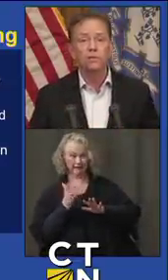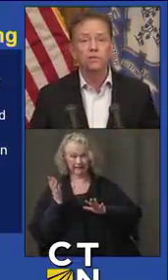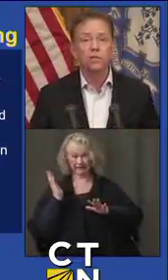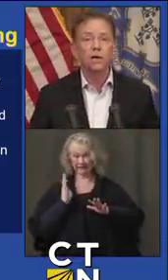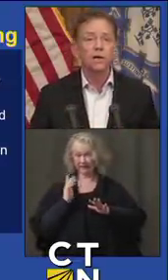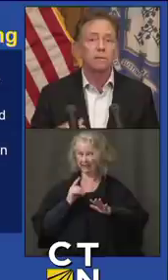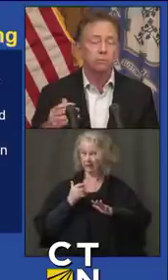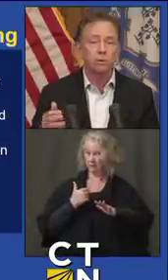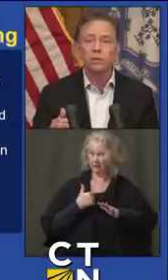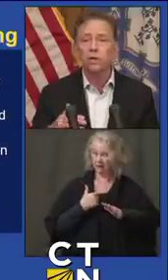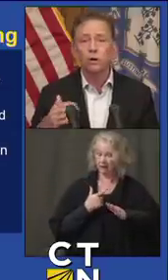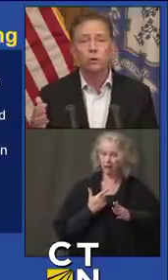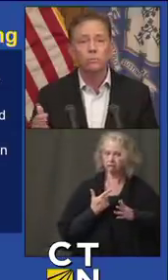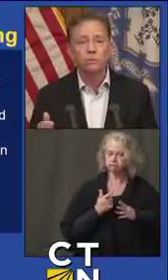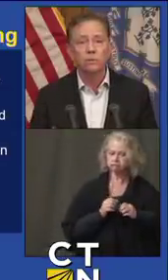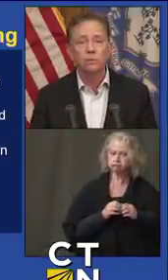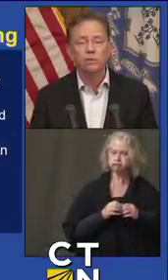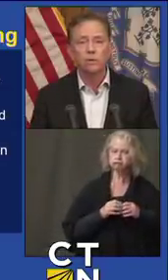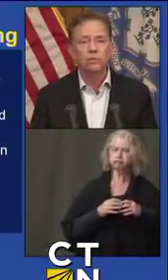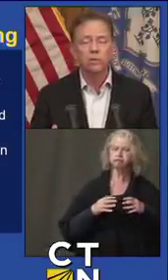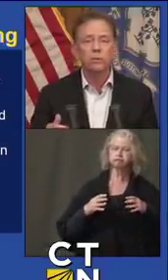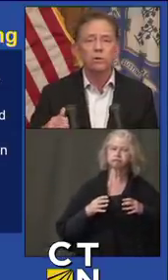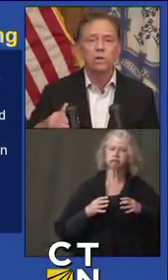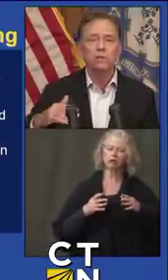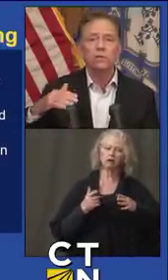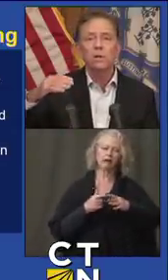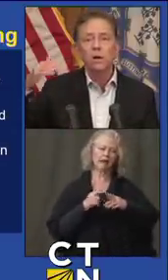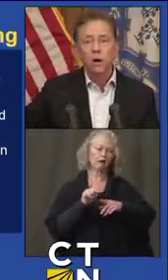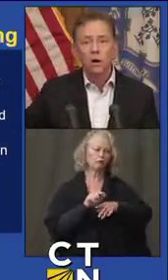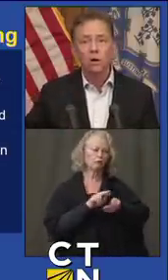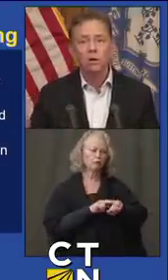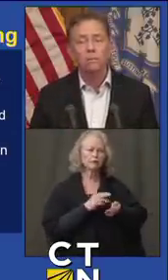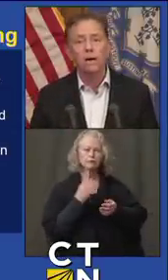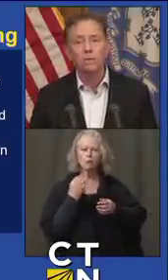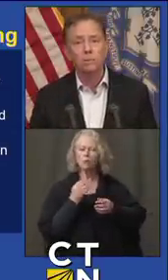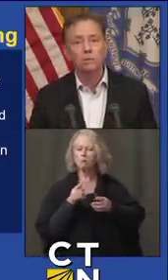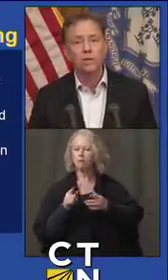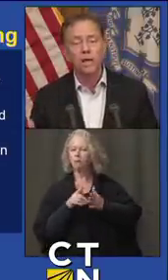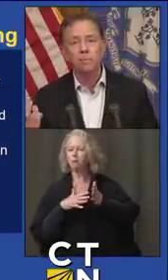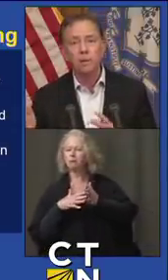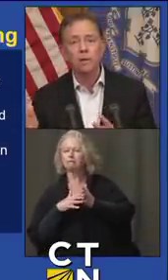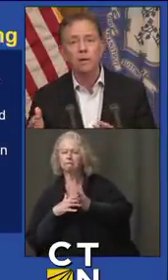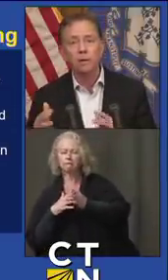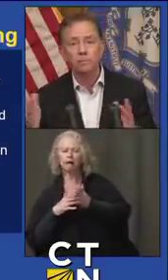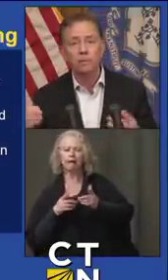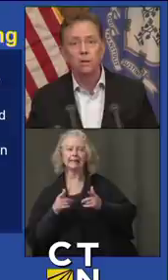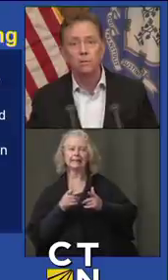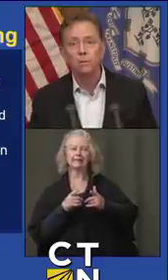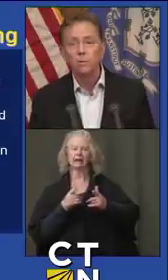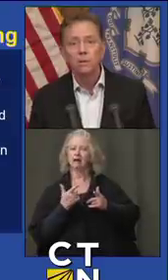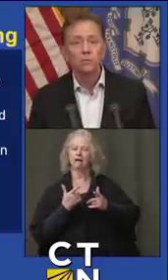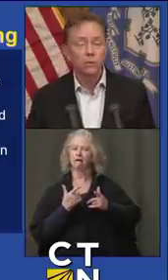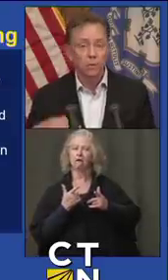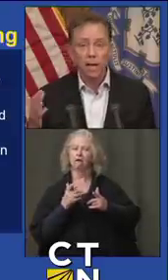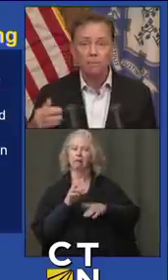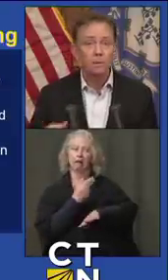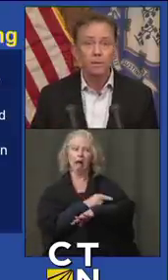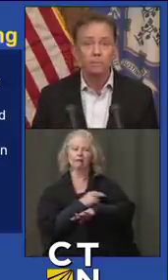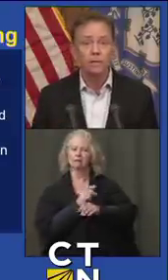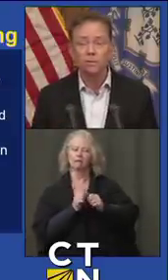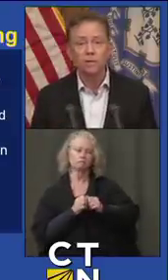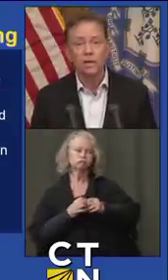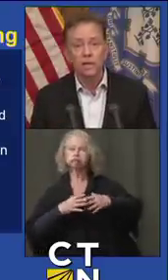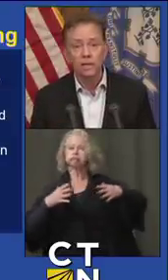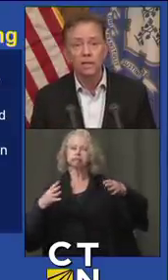previous slide, nursing homes, distressed communities, our hospitals can be, you saw what happened